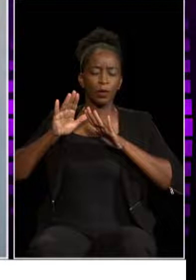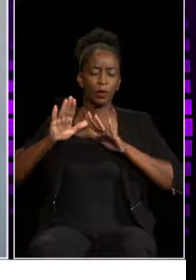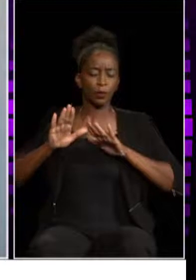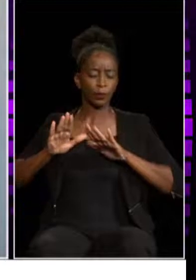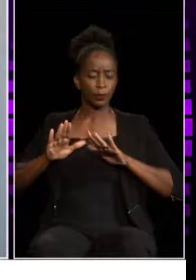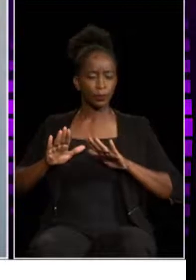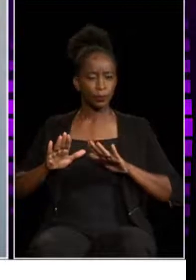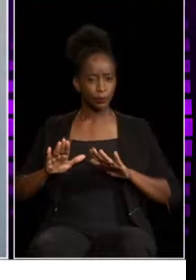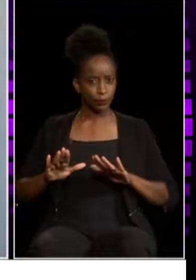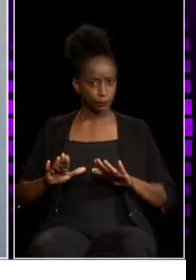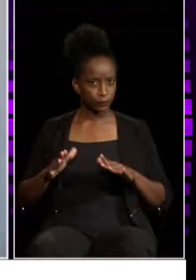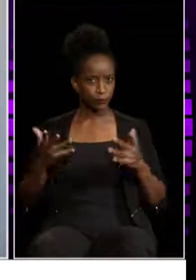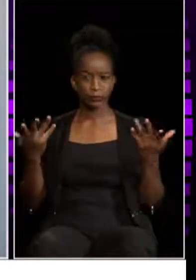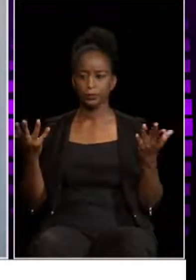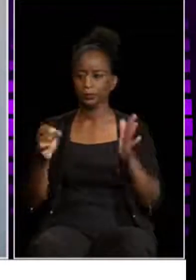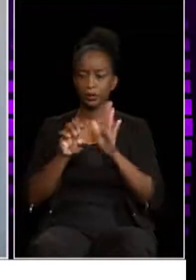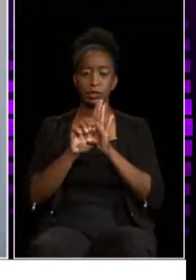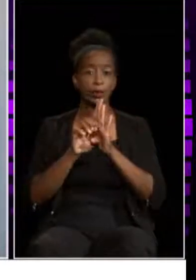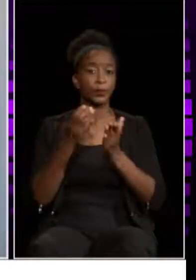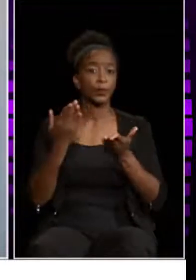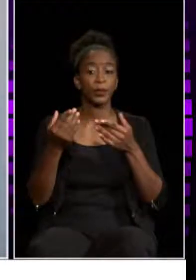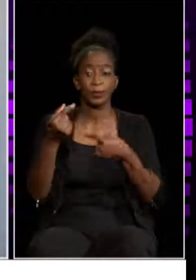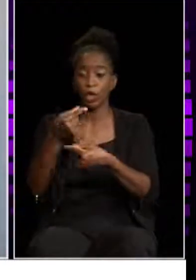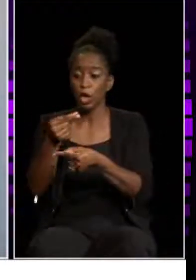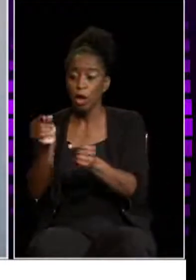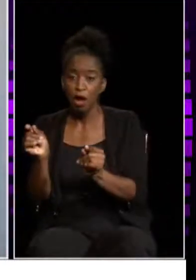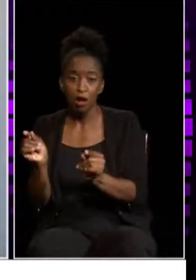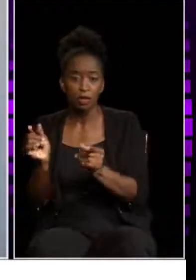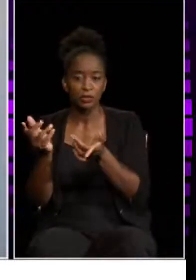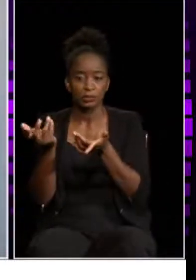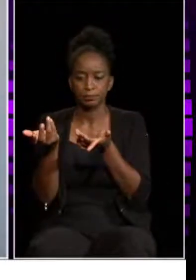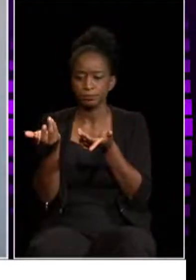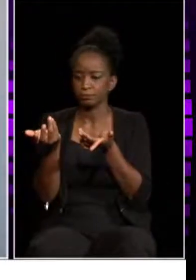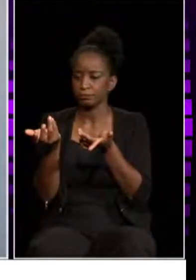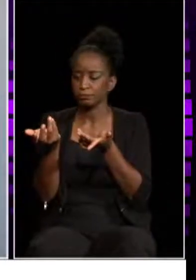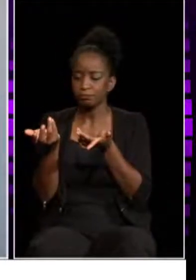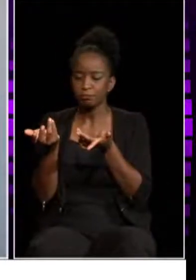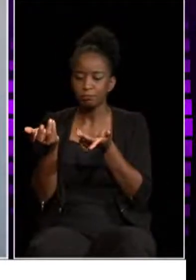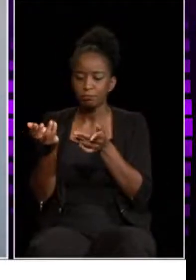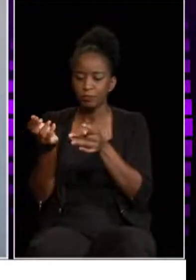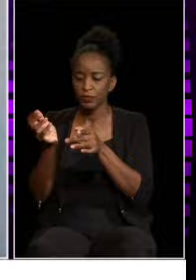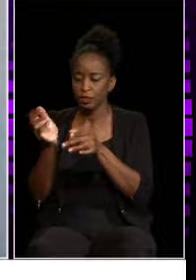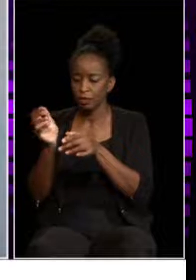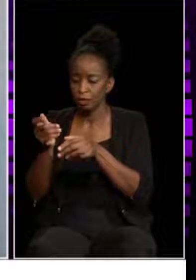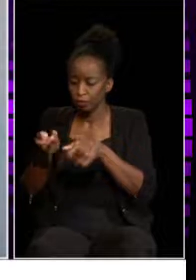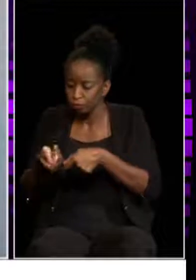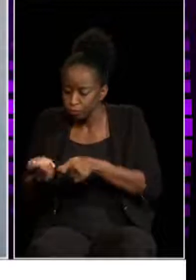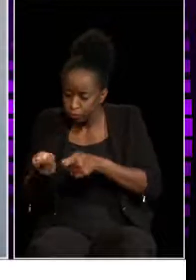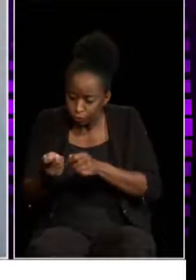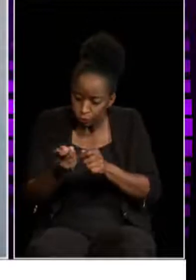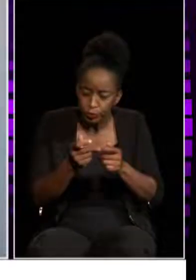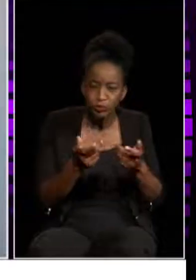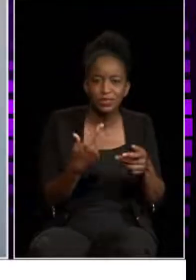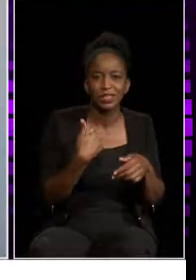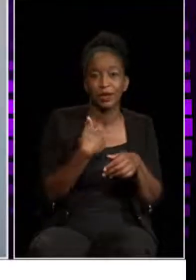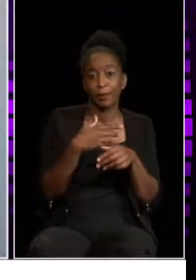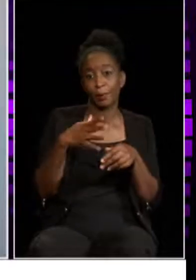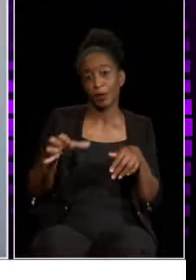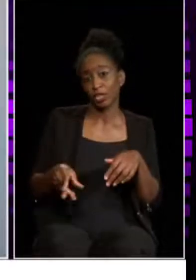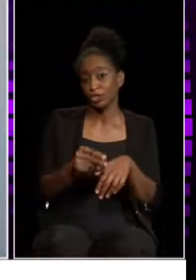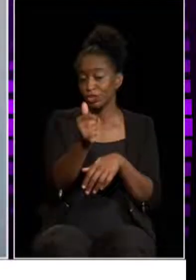is it being out with the dogs? Is it just being quiet and reading your own books or